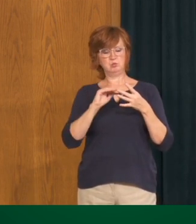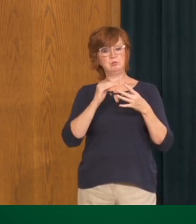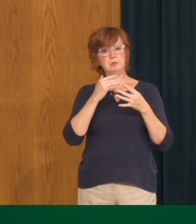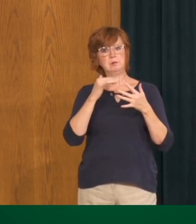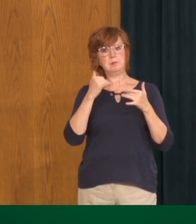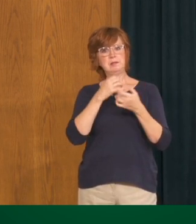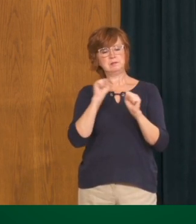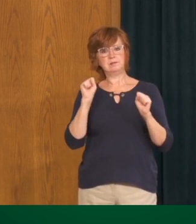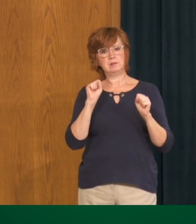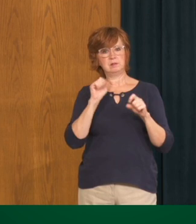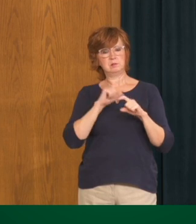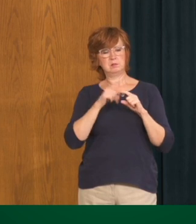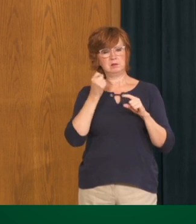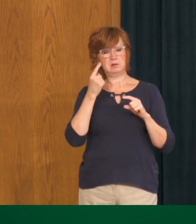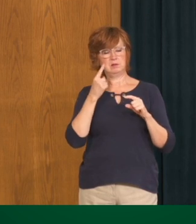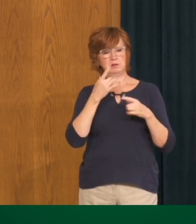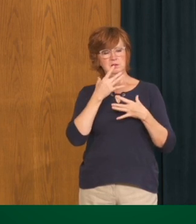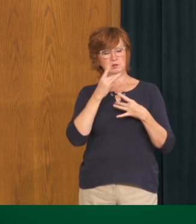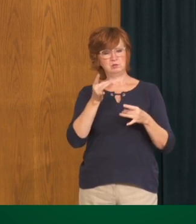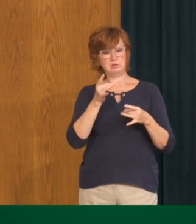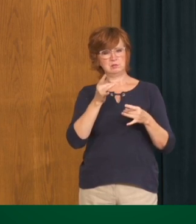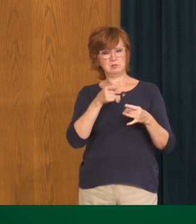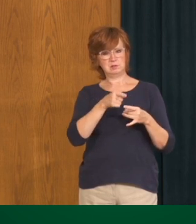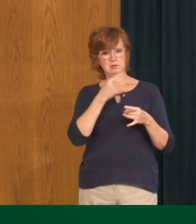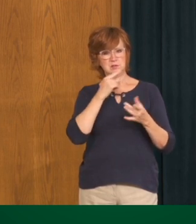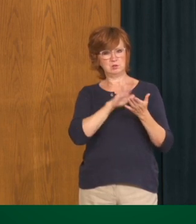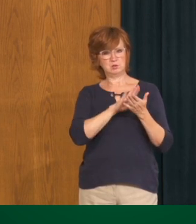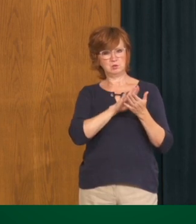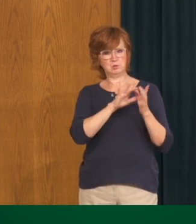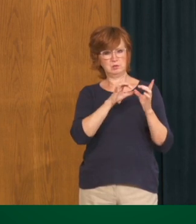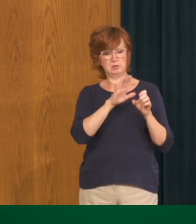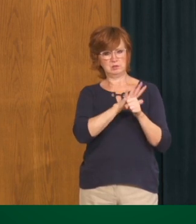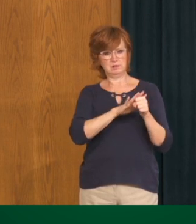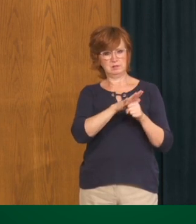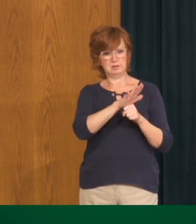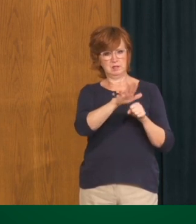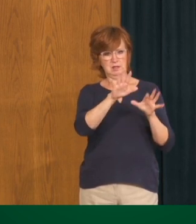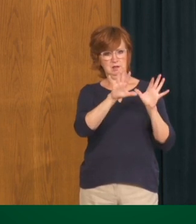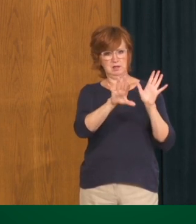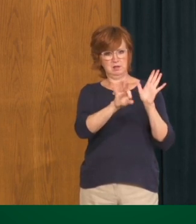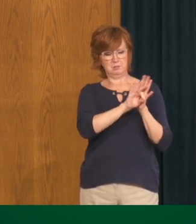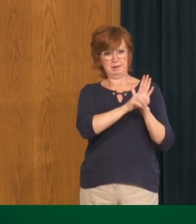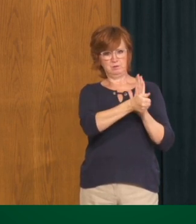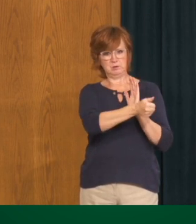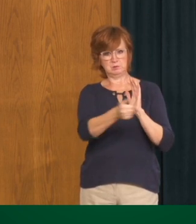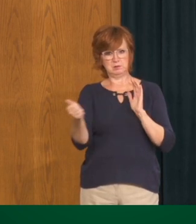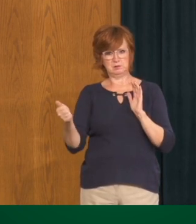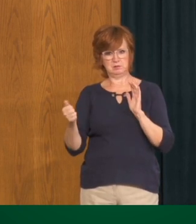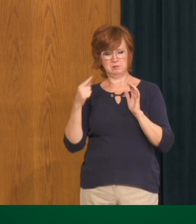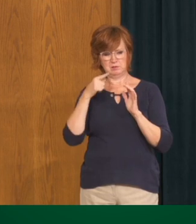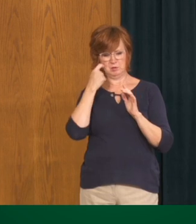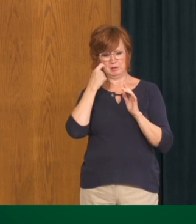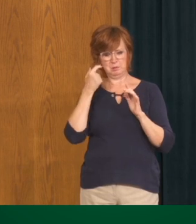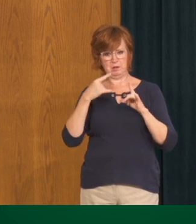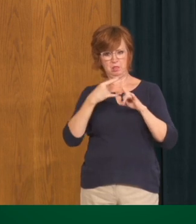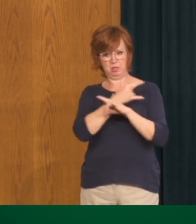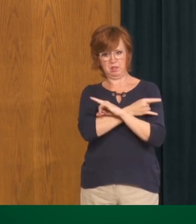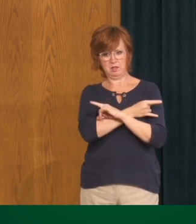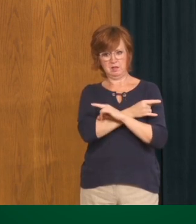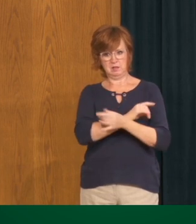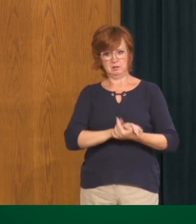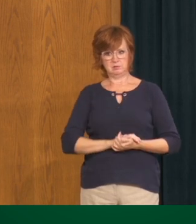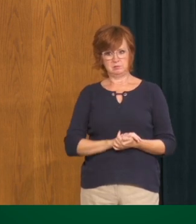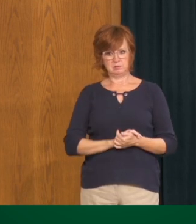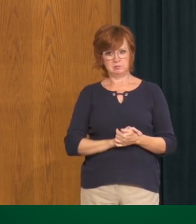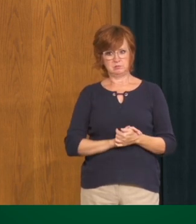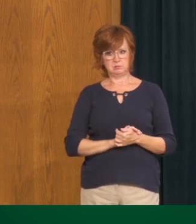this plan, school divisions choose whether or not to do level 2. So do you see the issue here? Like, you're not saying all schools have to start with mandatory